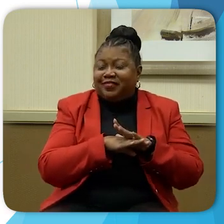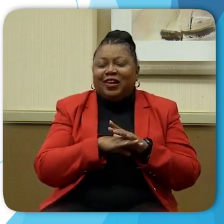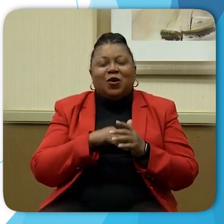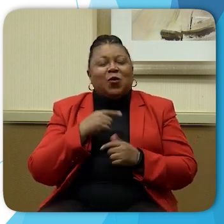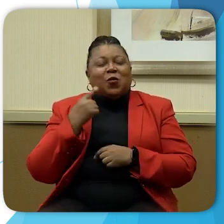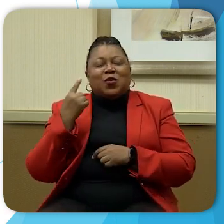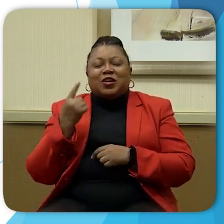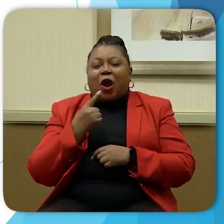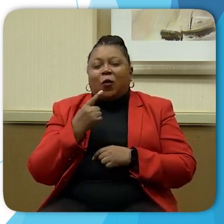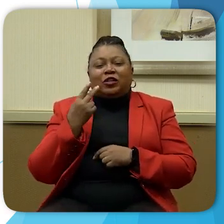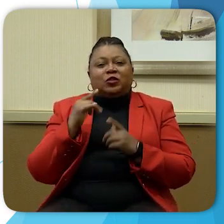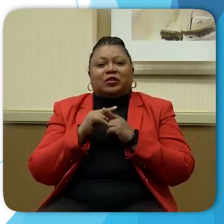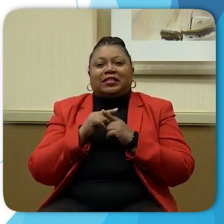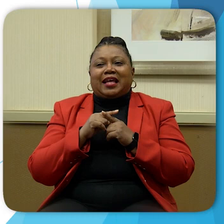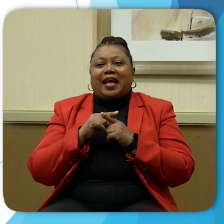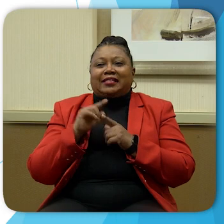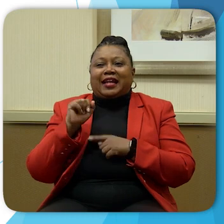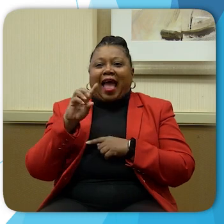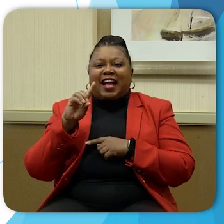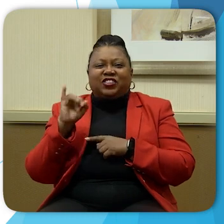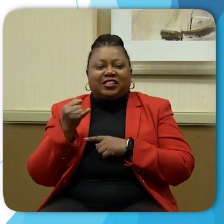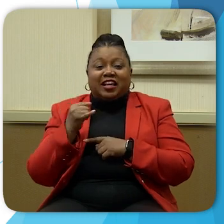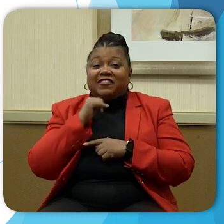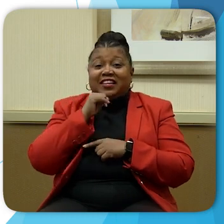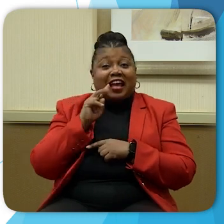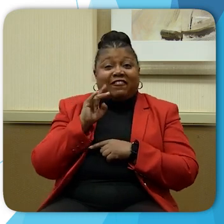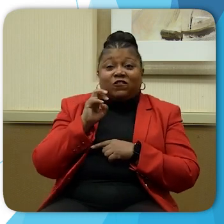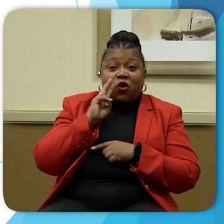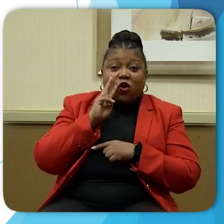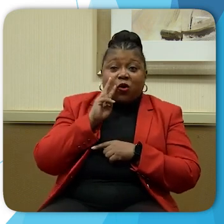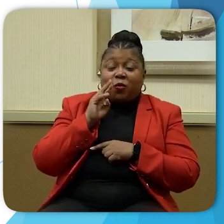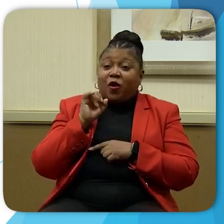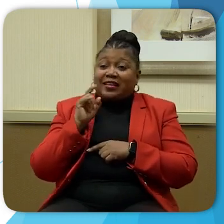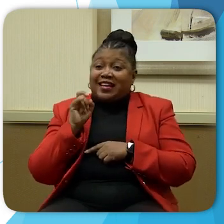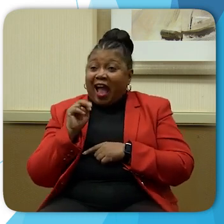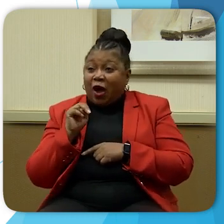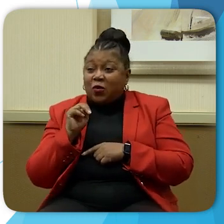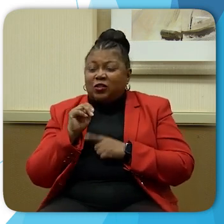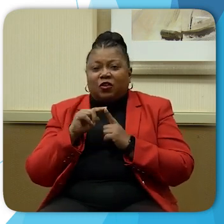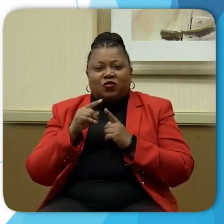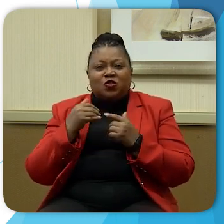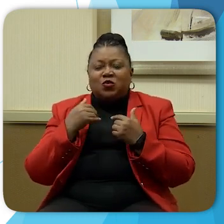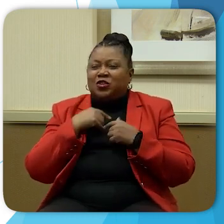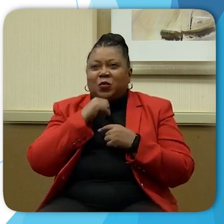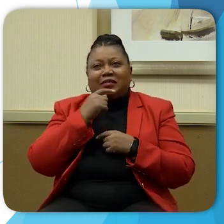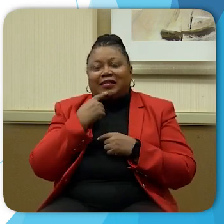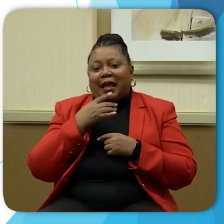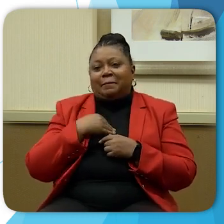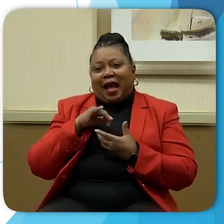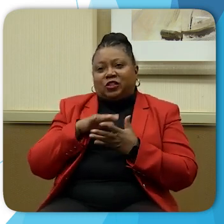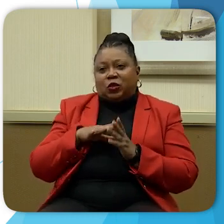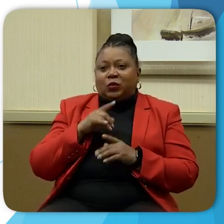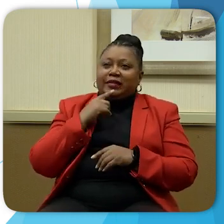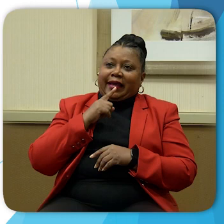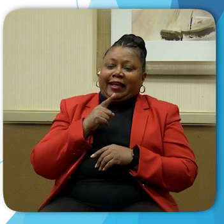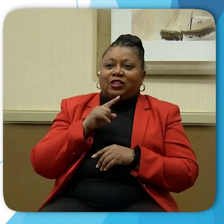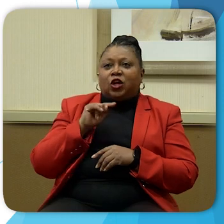We always use it as an adjective, not a verb or a noun. So if you wouldn't say that my student